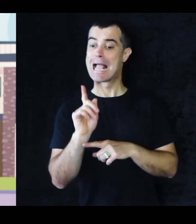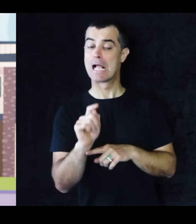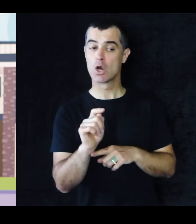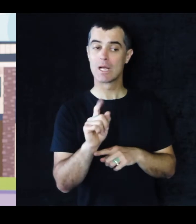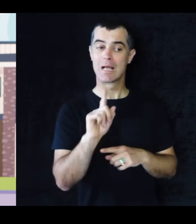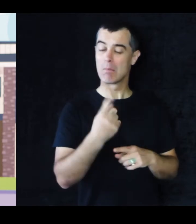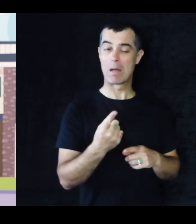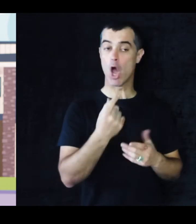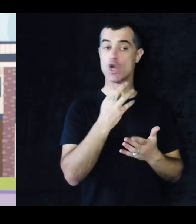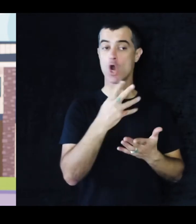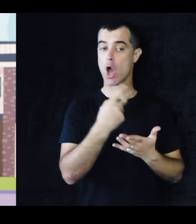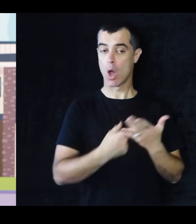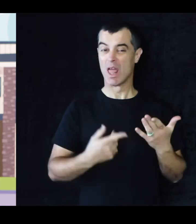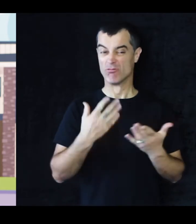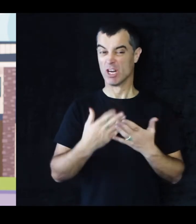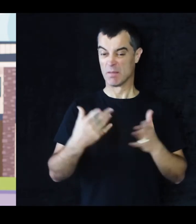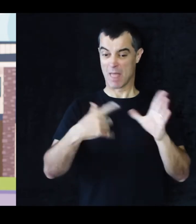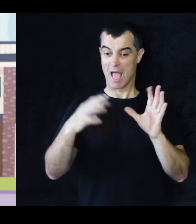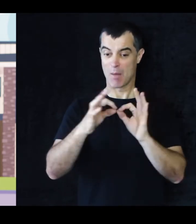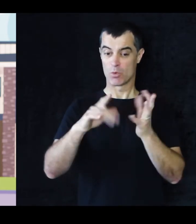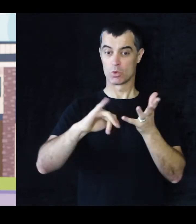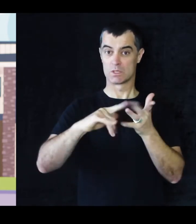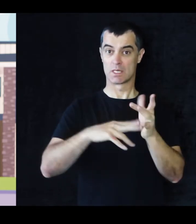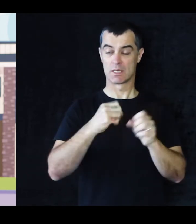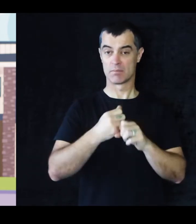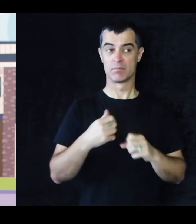Not only ignoring, absolutely abusing.